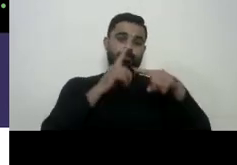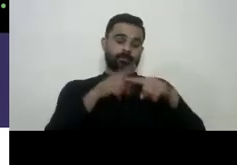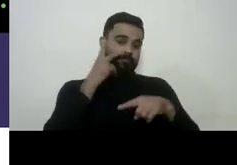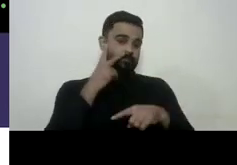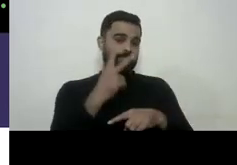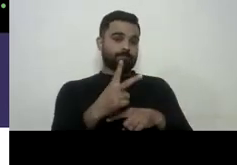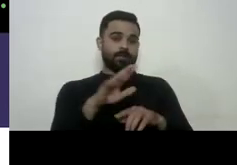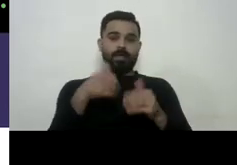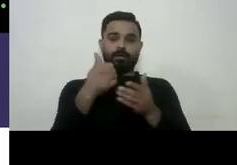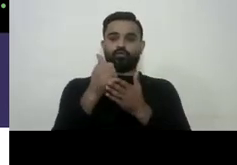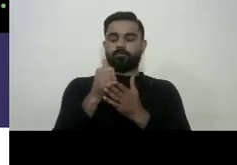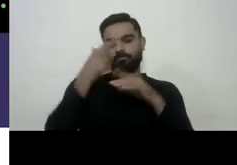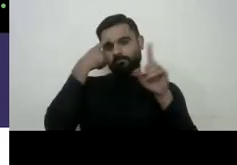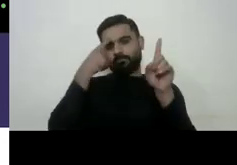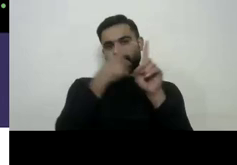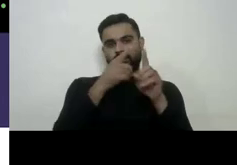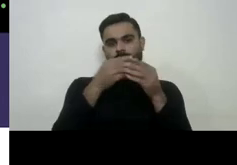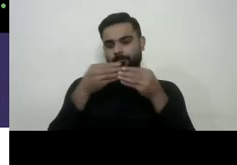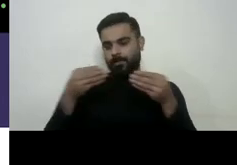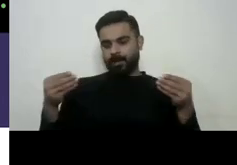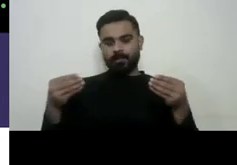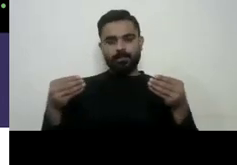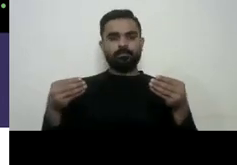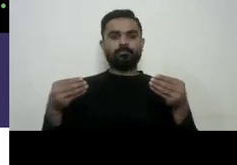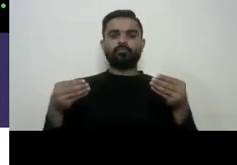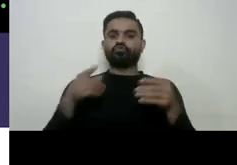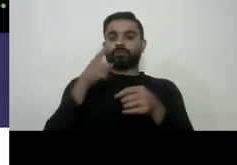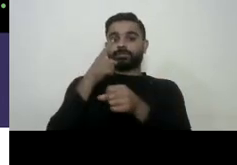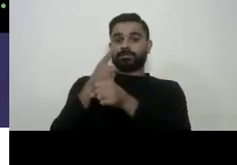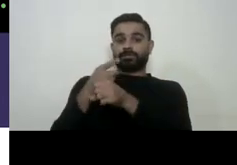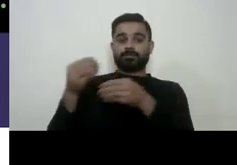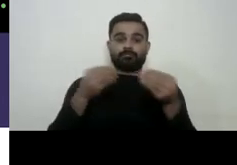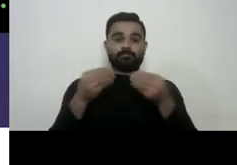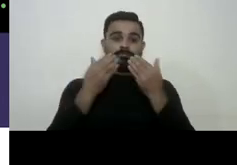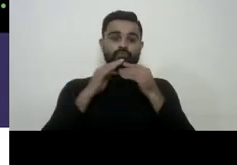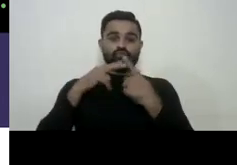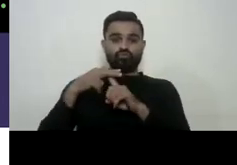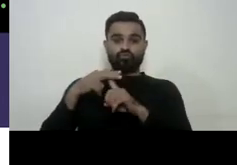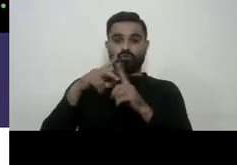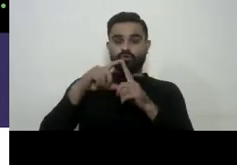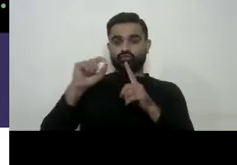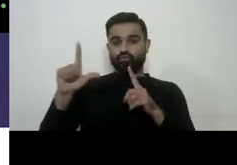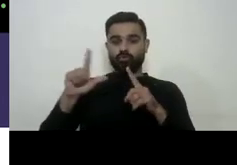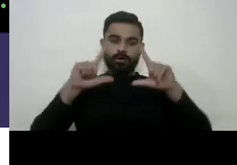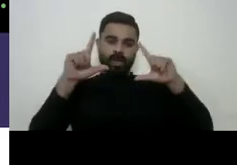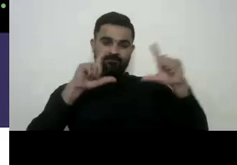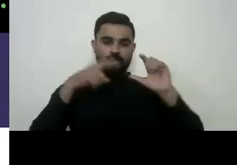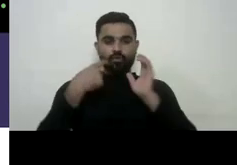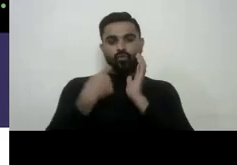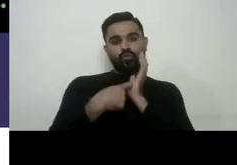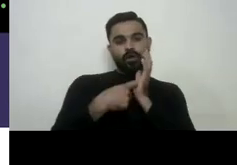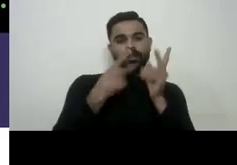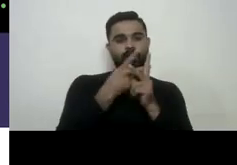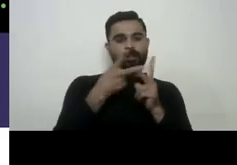this goes. The material is there. The teacher provides clues such as pictures, prompts, something